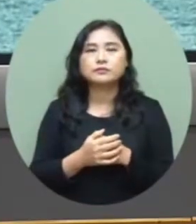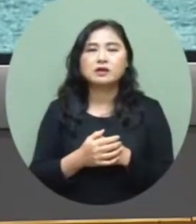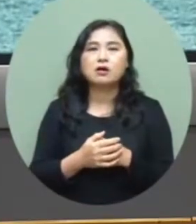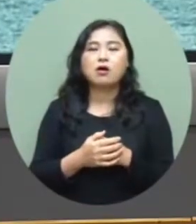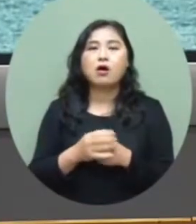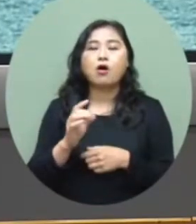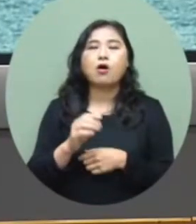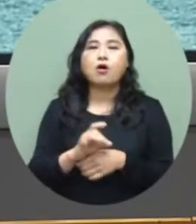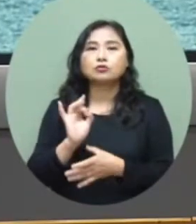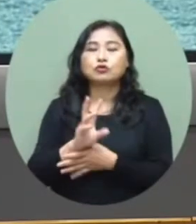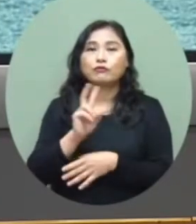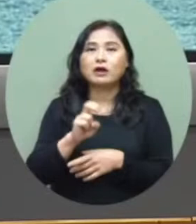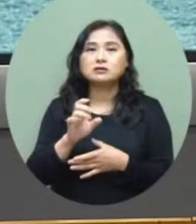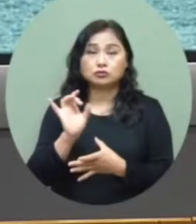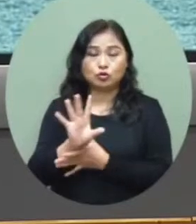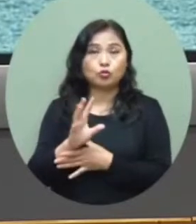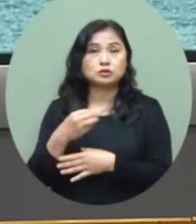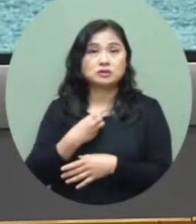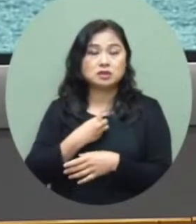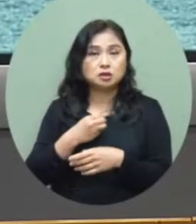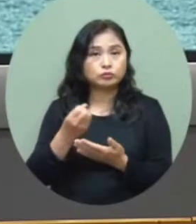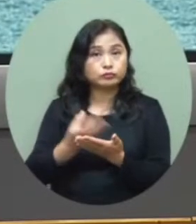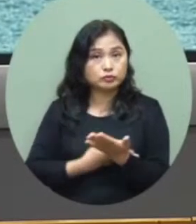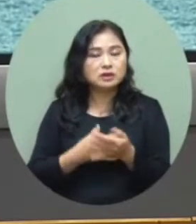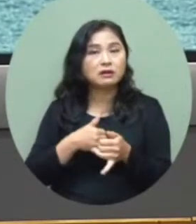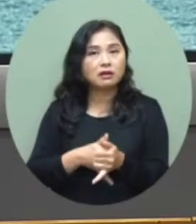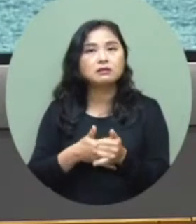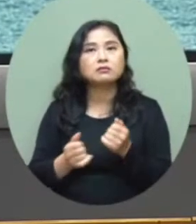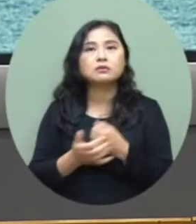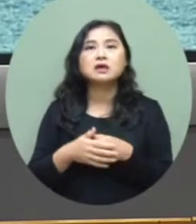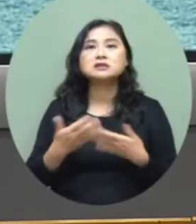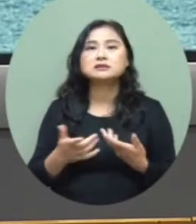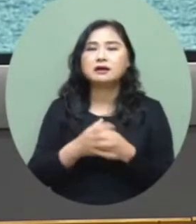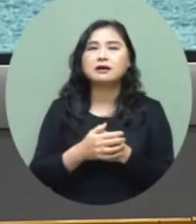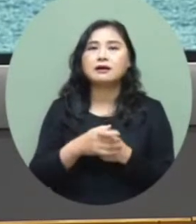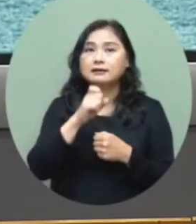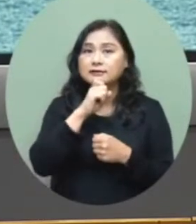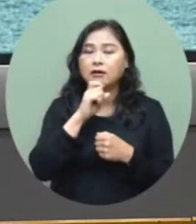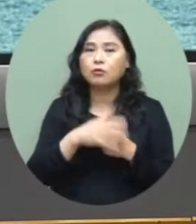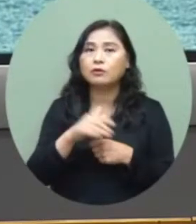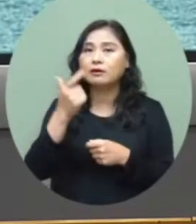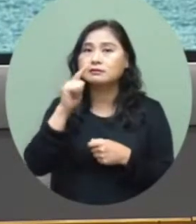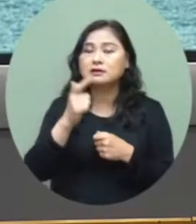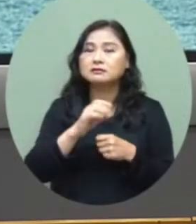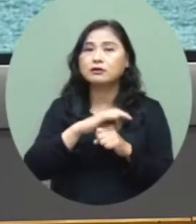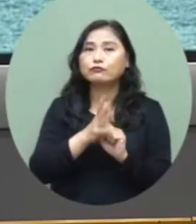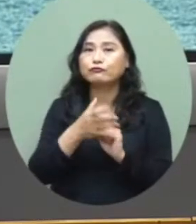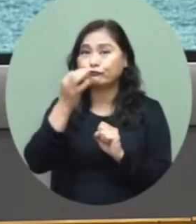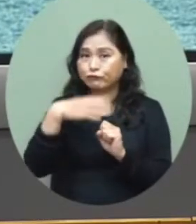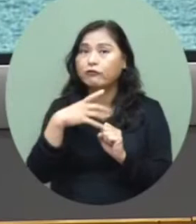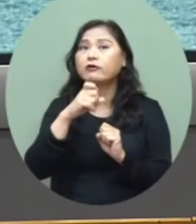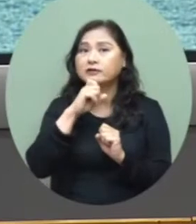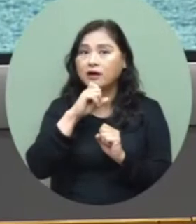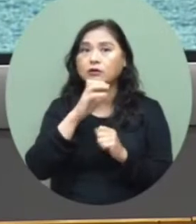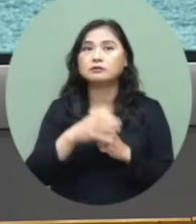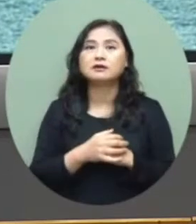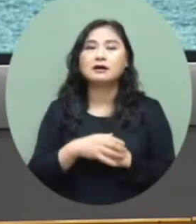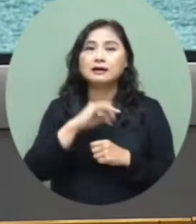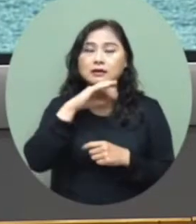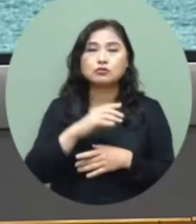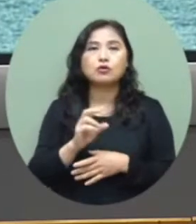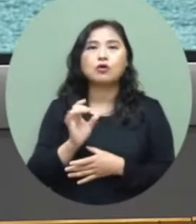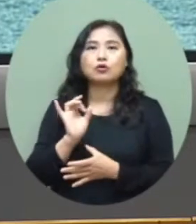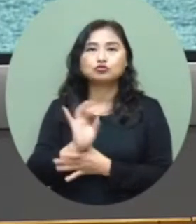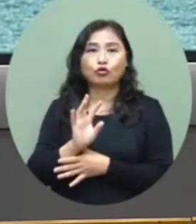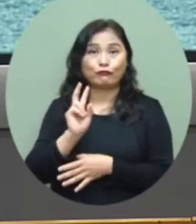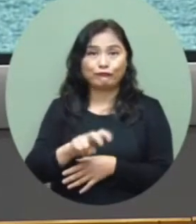And if you adopt the principle of early identification, early treatment approach, then we are